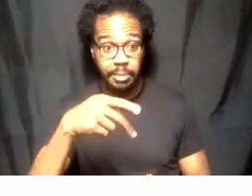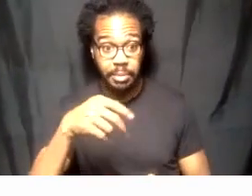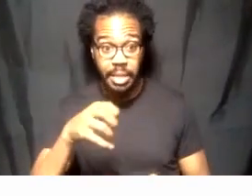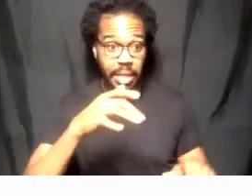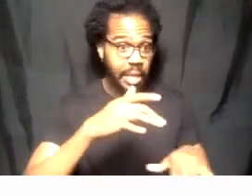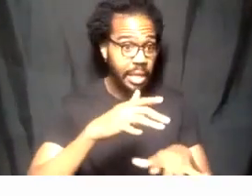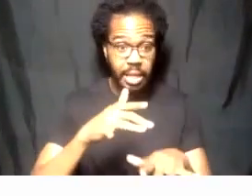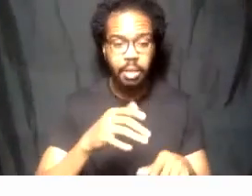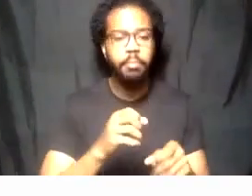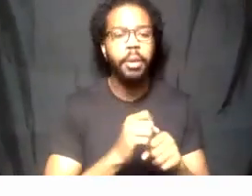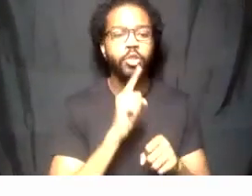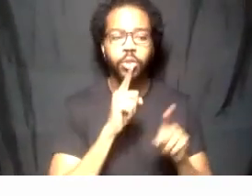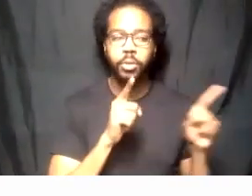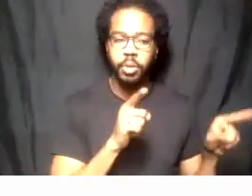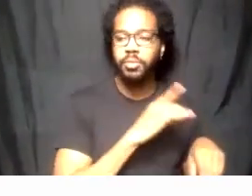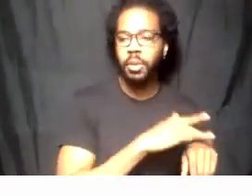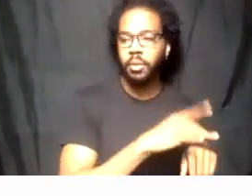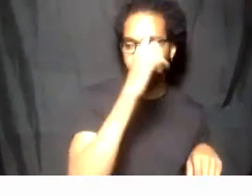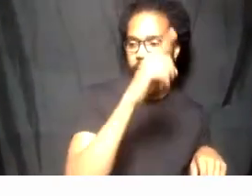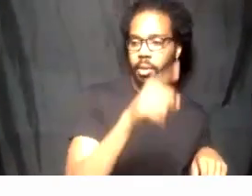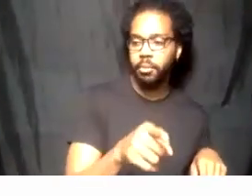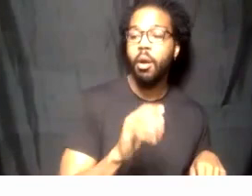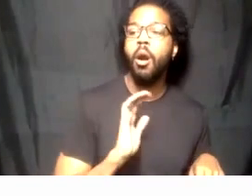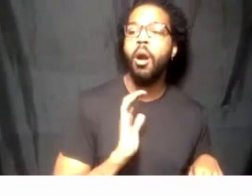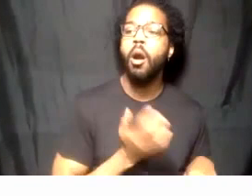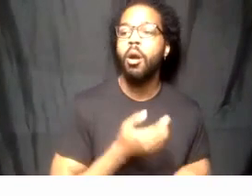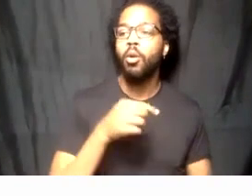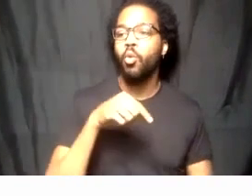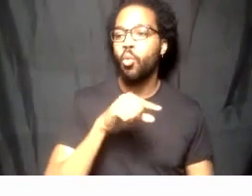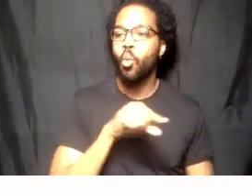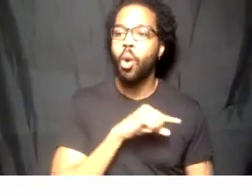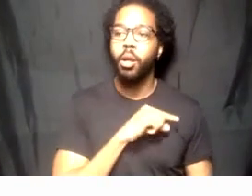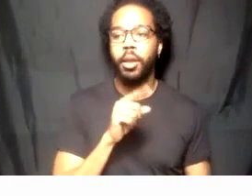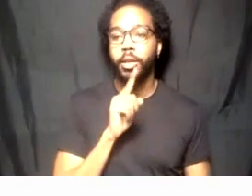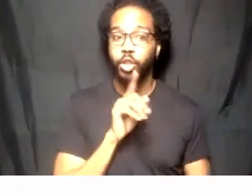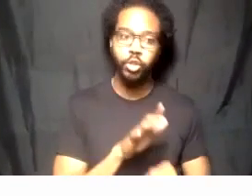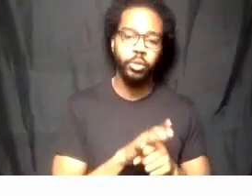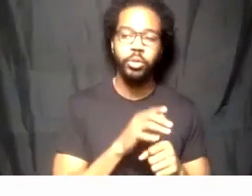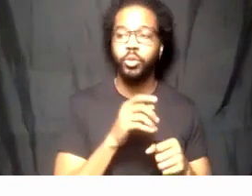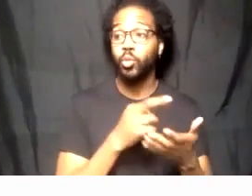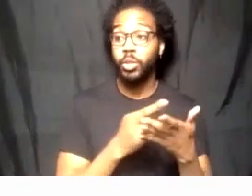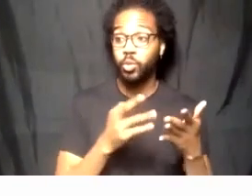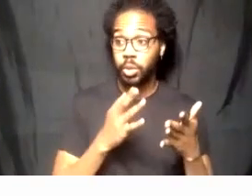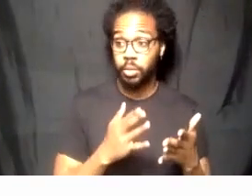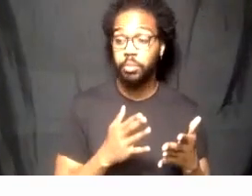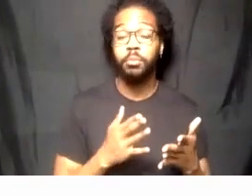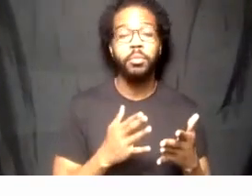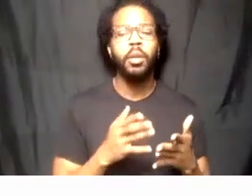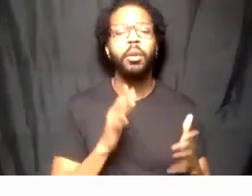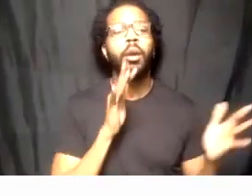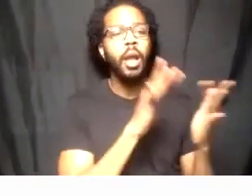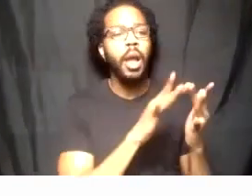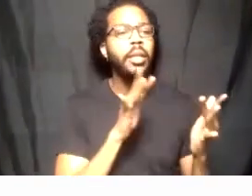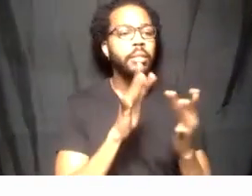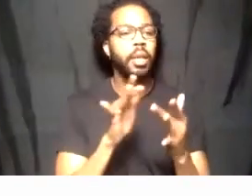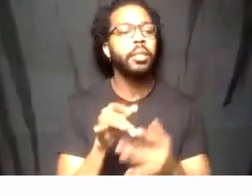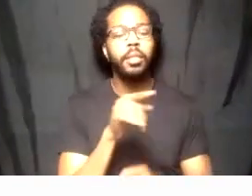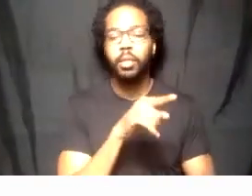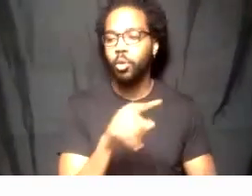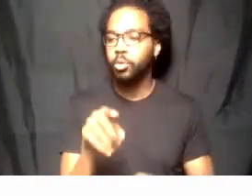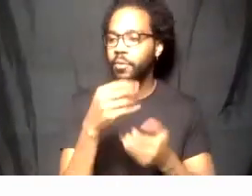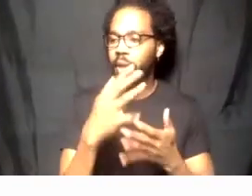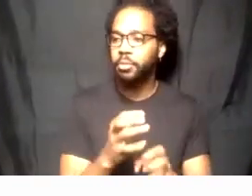to them. Our quality resource specialists reach out weekly to providers to check in with them about the